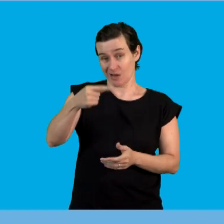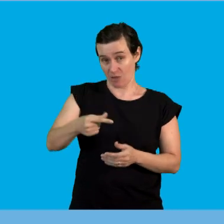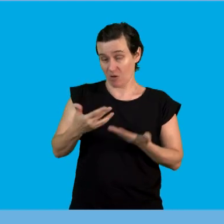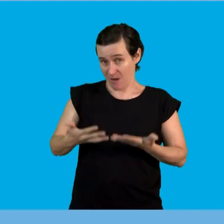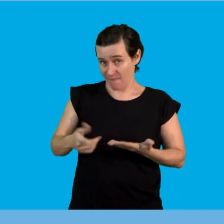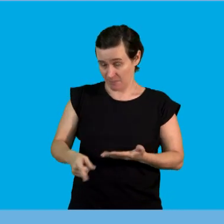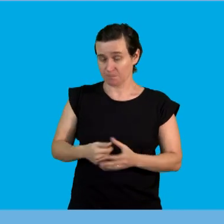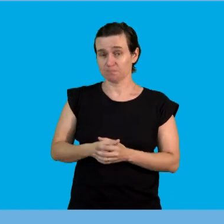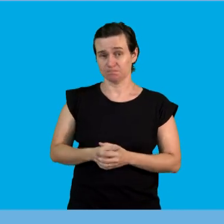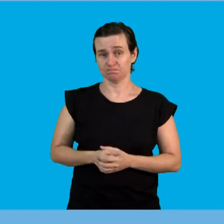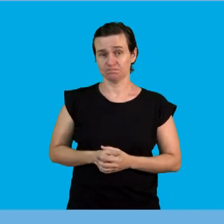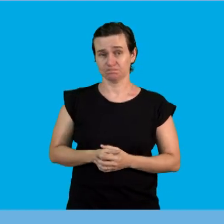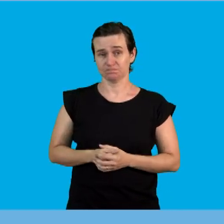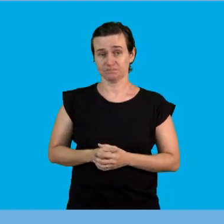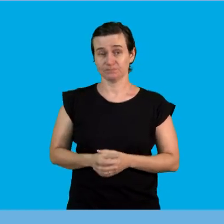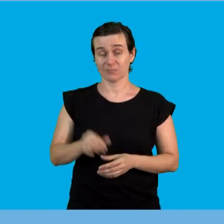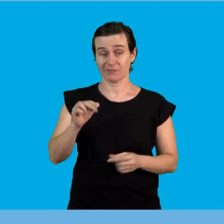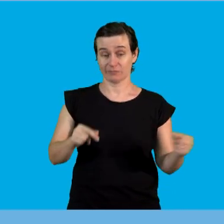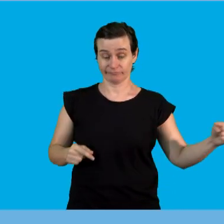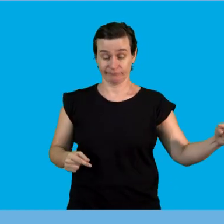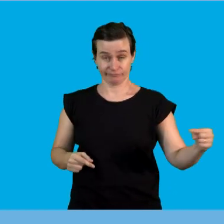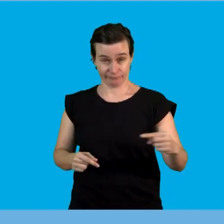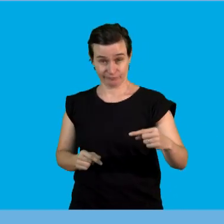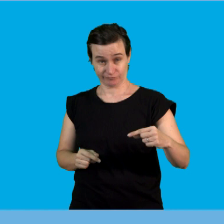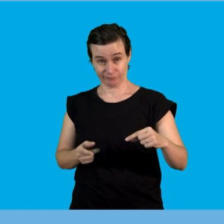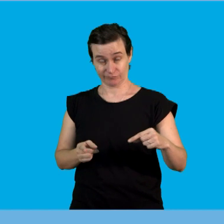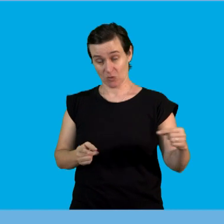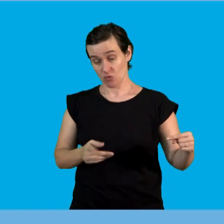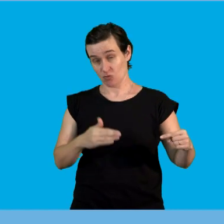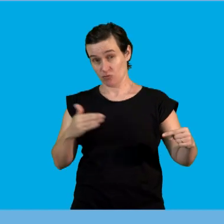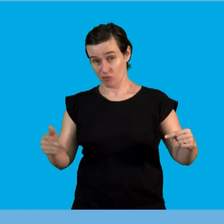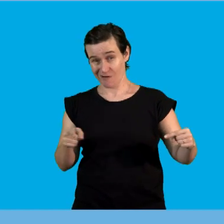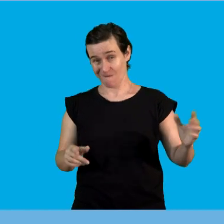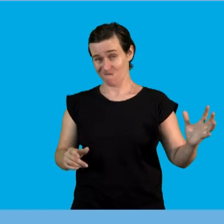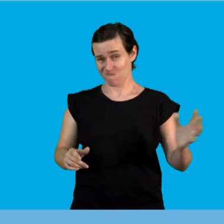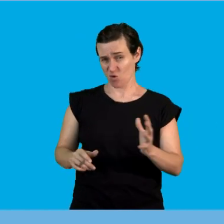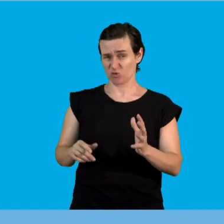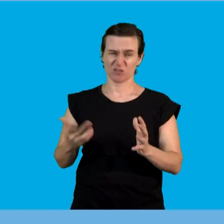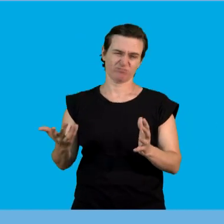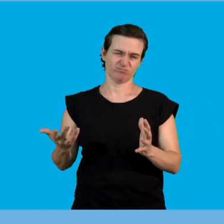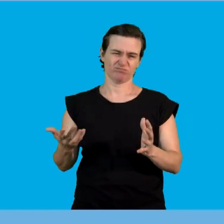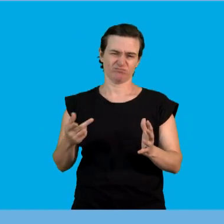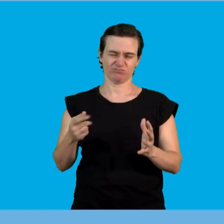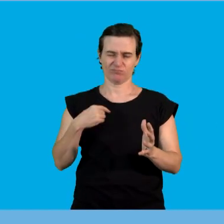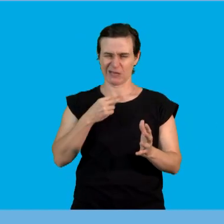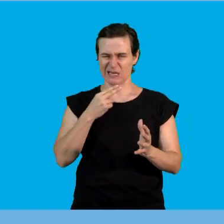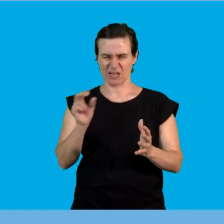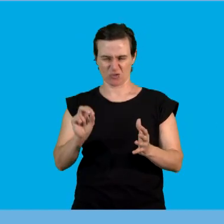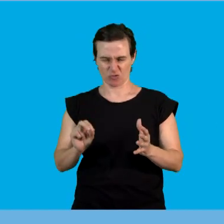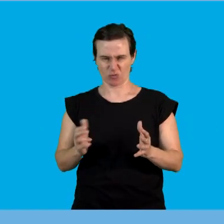3 kg, if the force applied to the right is that of, let's just draw it